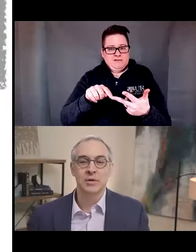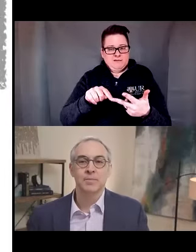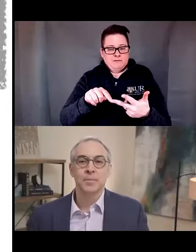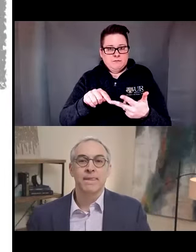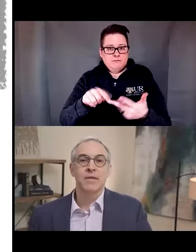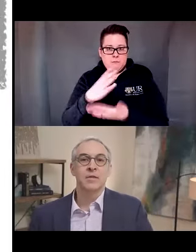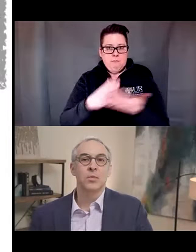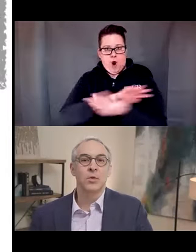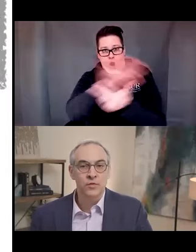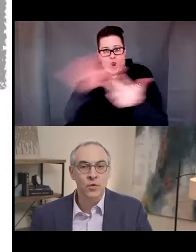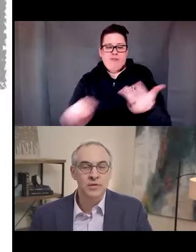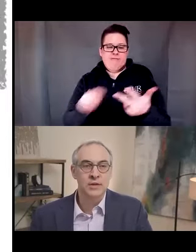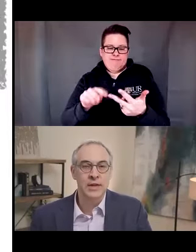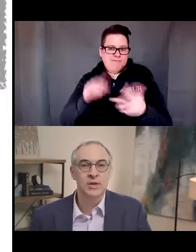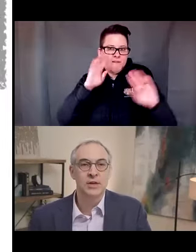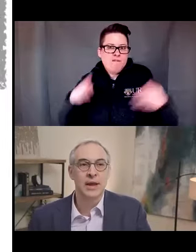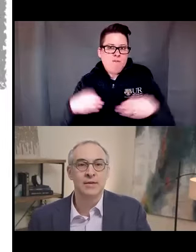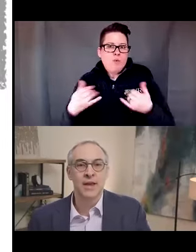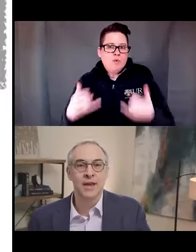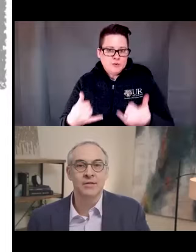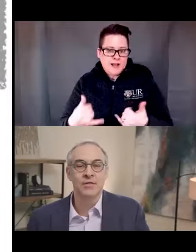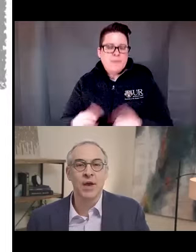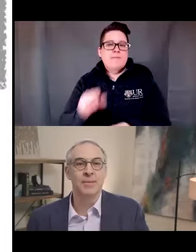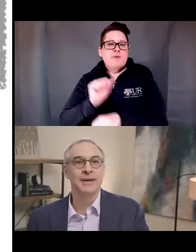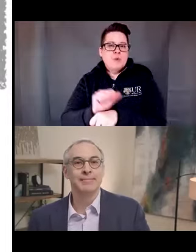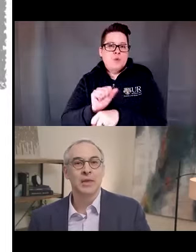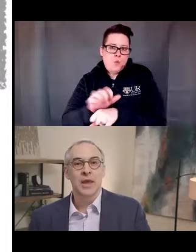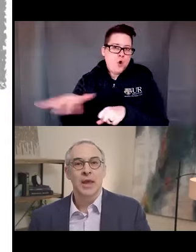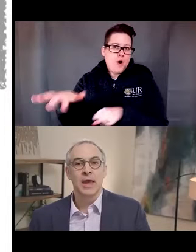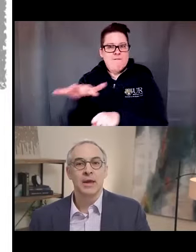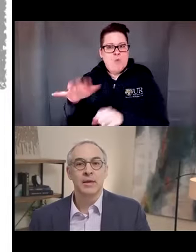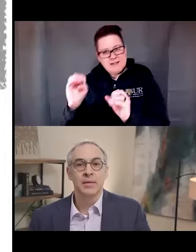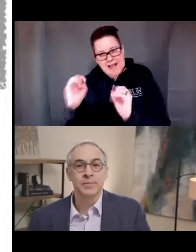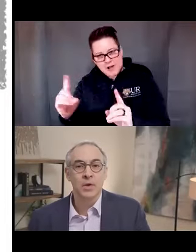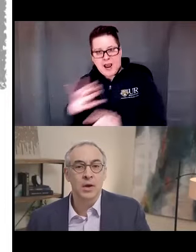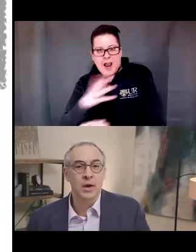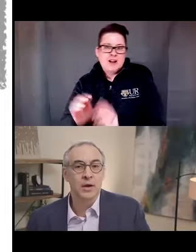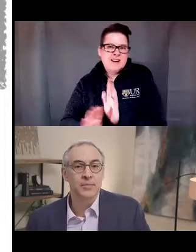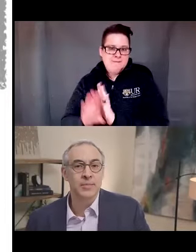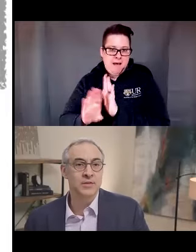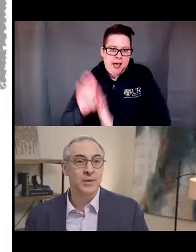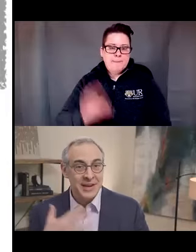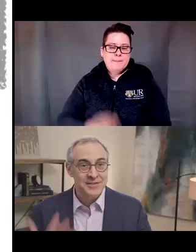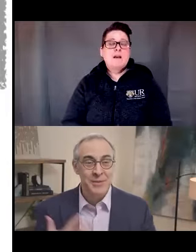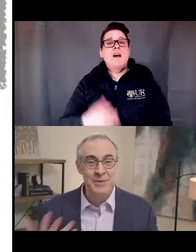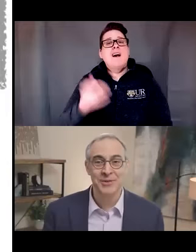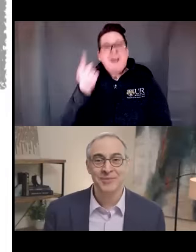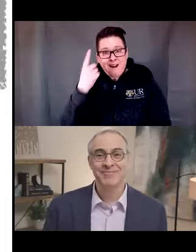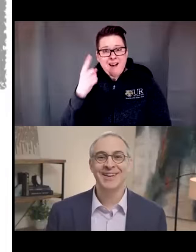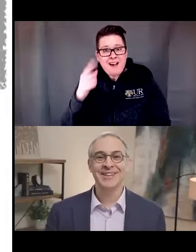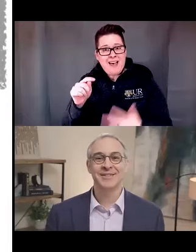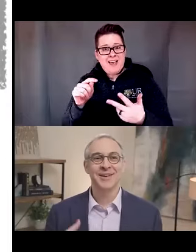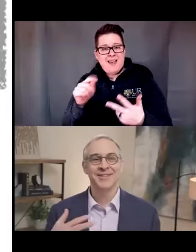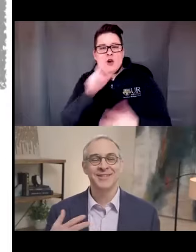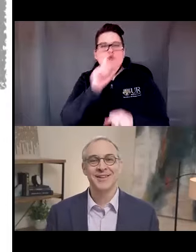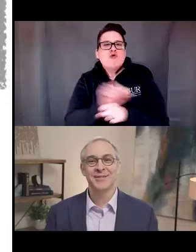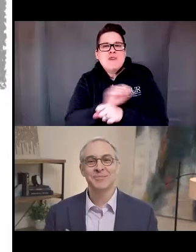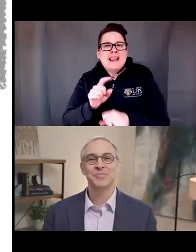conception, the workforce education and development. And because really it's the people, right?